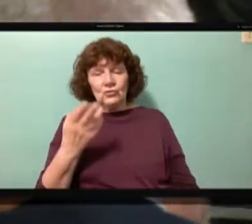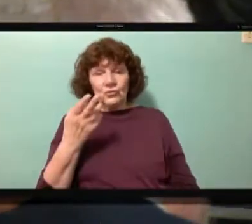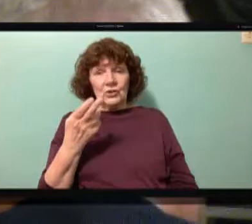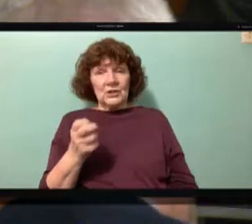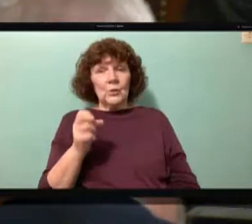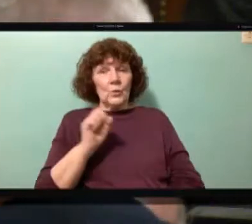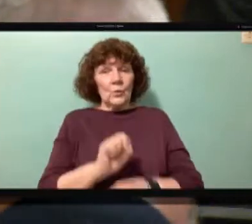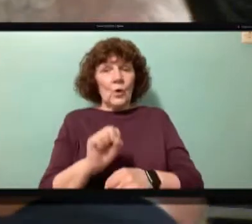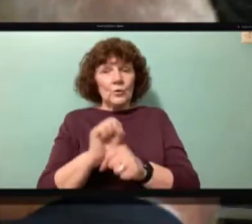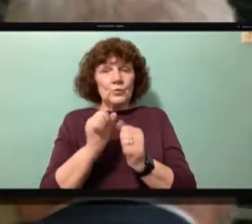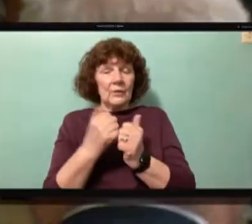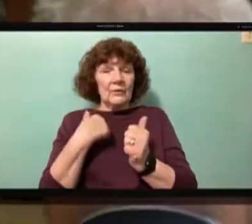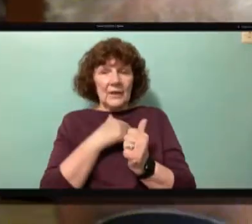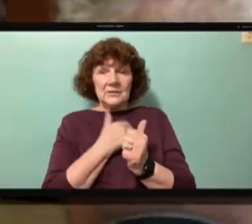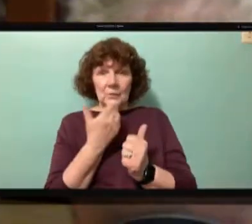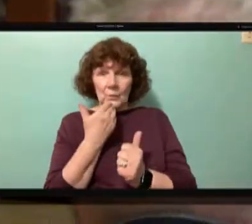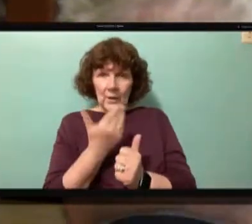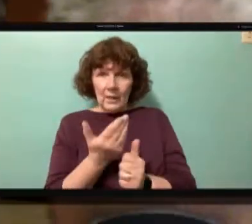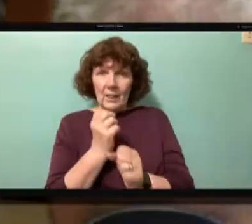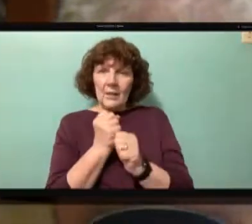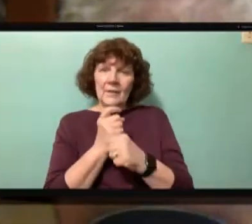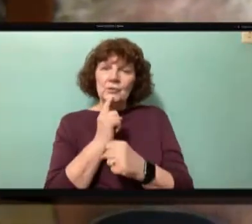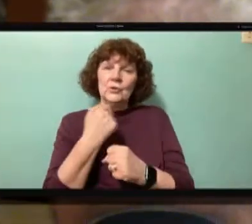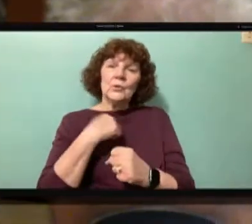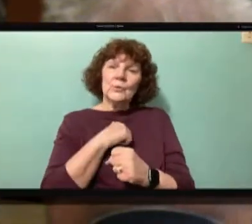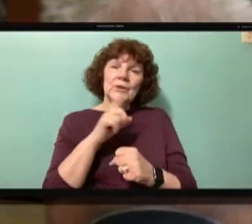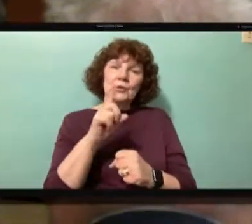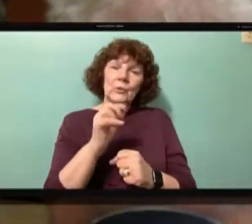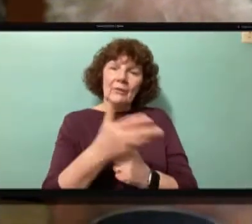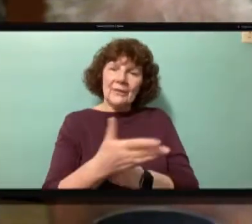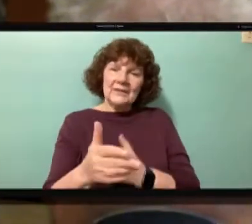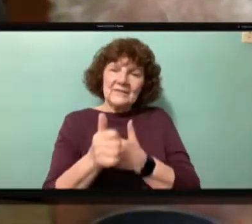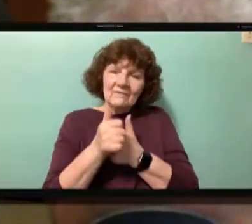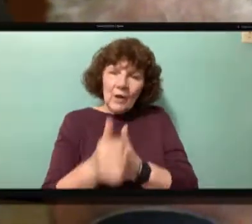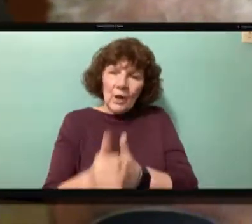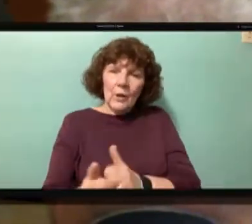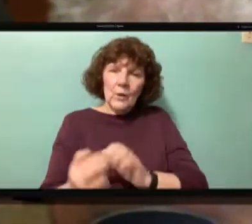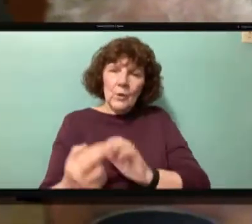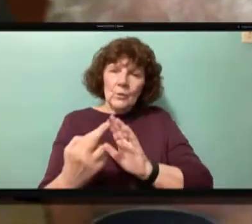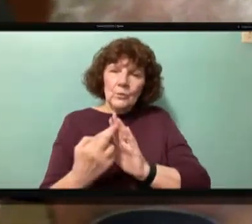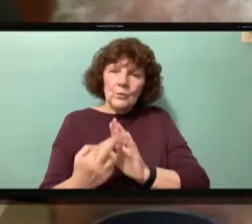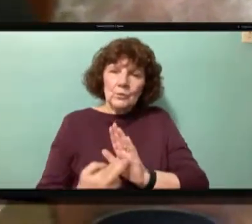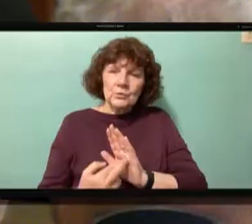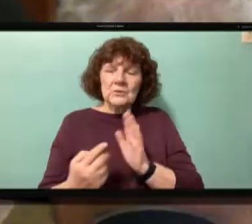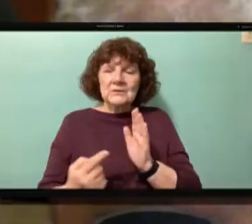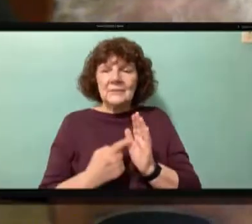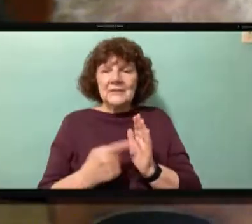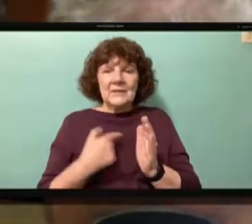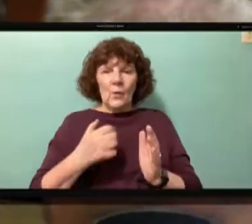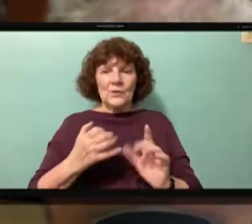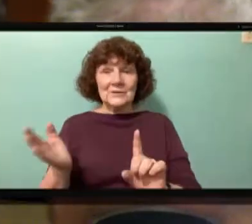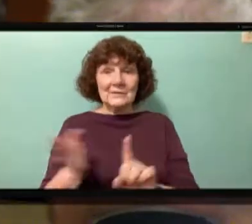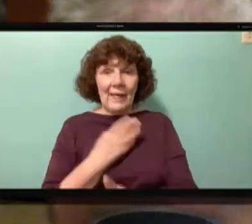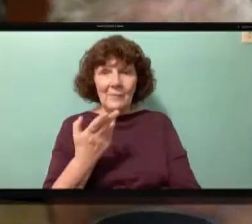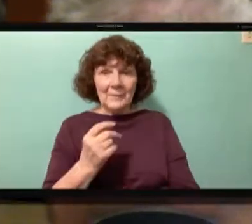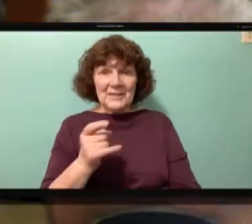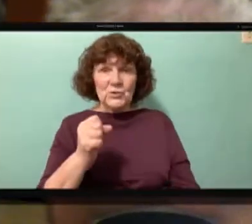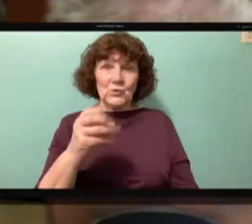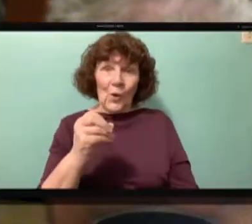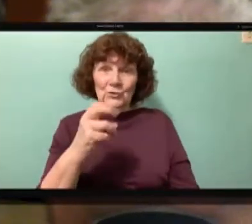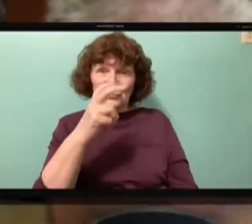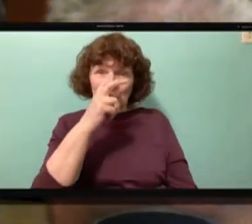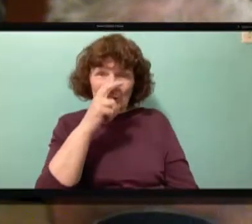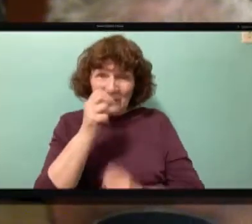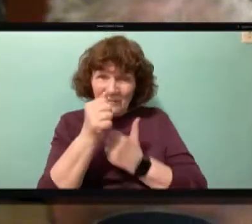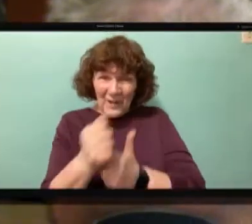us really well and makes sure that we're, doing things that, by the book. And sometimes I want to slap him because it's so by the book. But honestly, he really